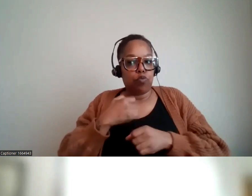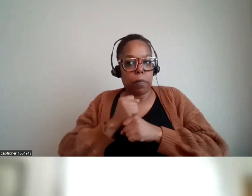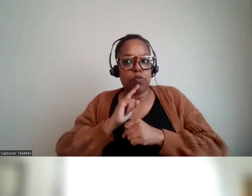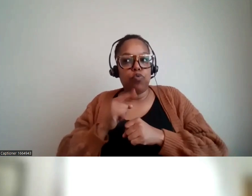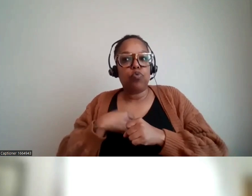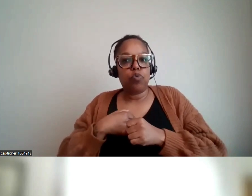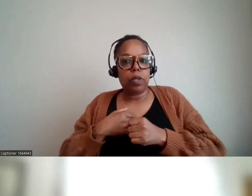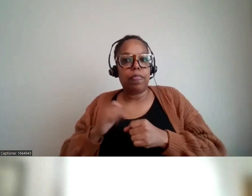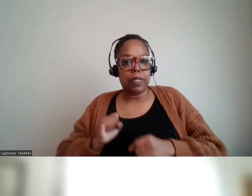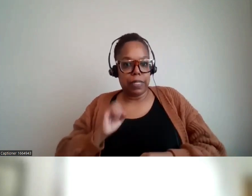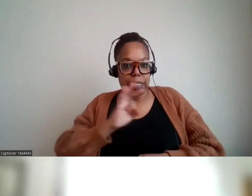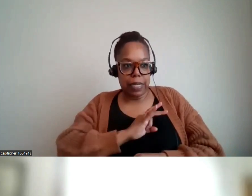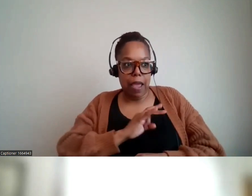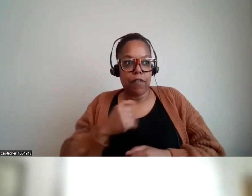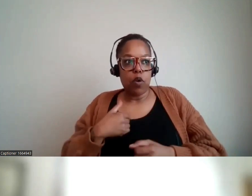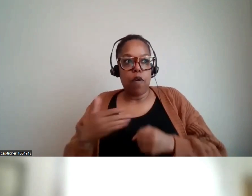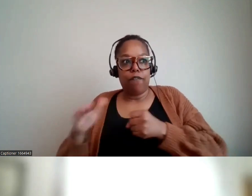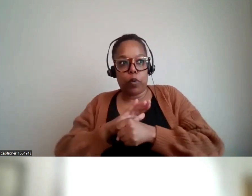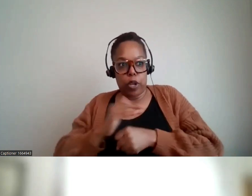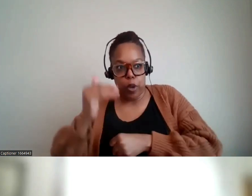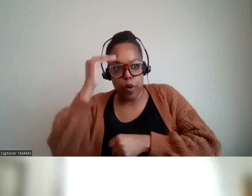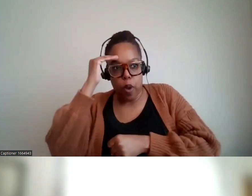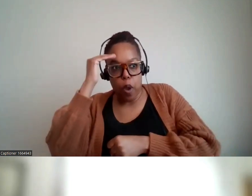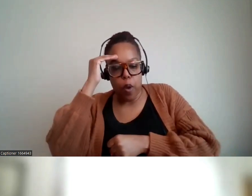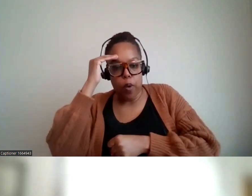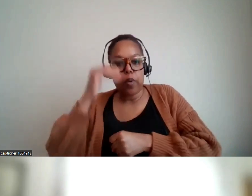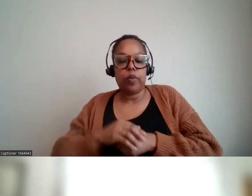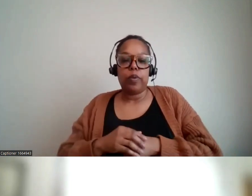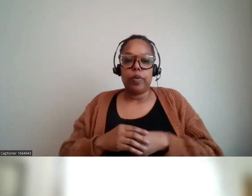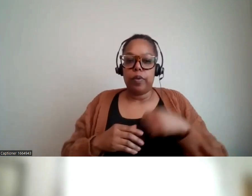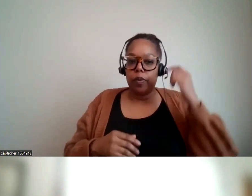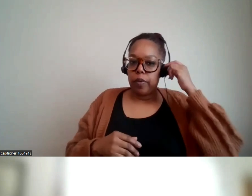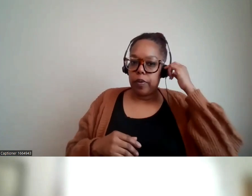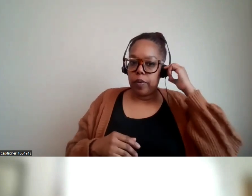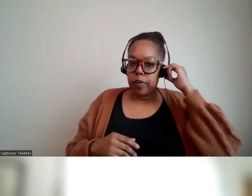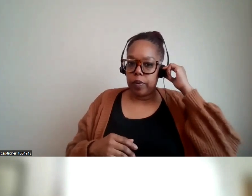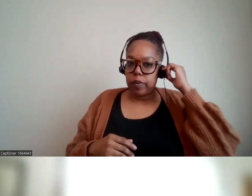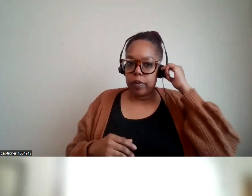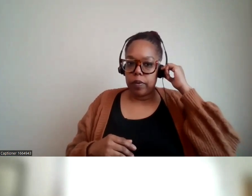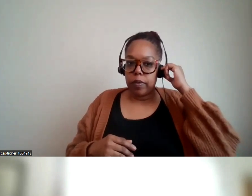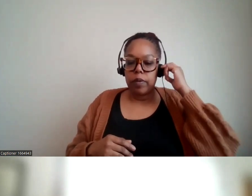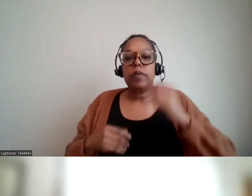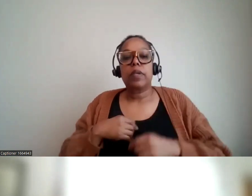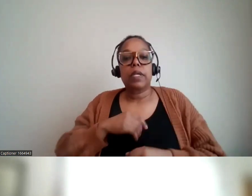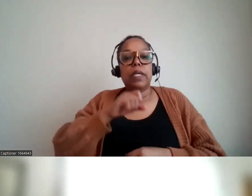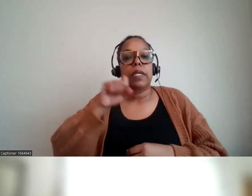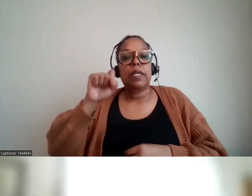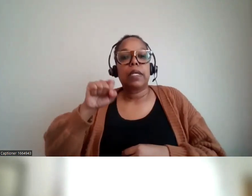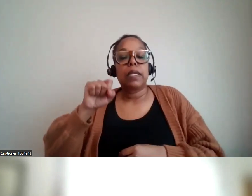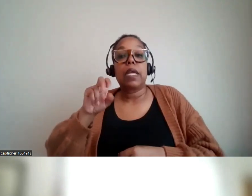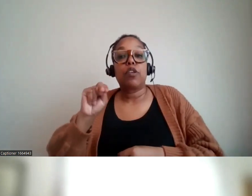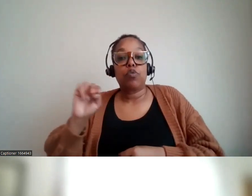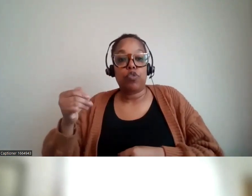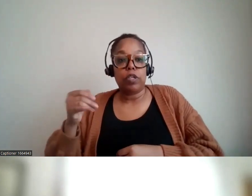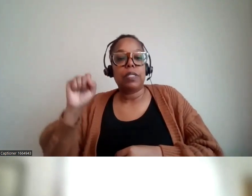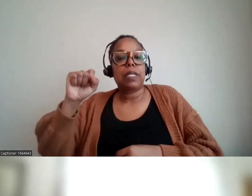the staff are fully competent in a number of areas. Thank you. Yes, and in New Jersey, we do have an adult component too,